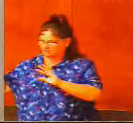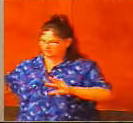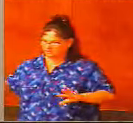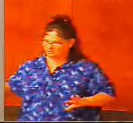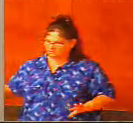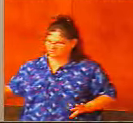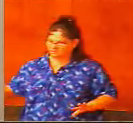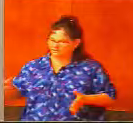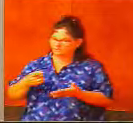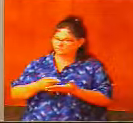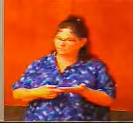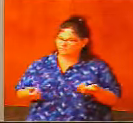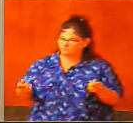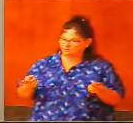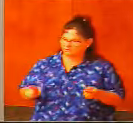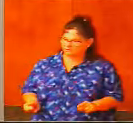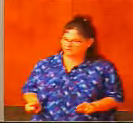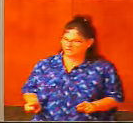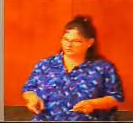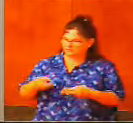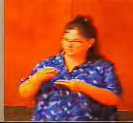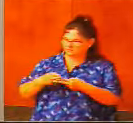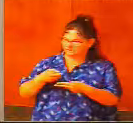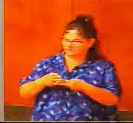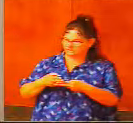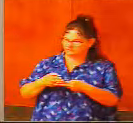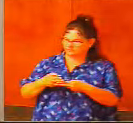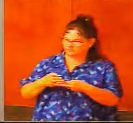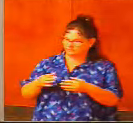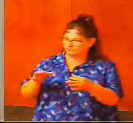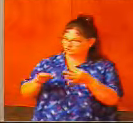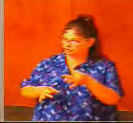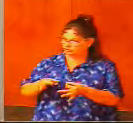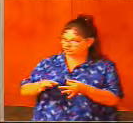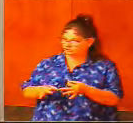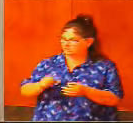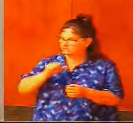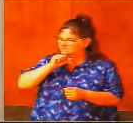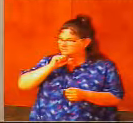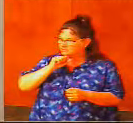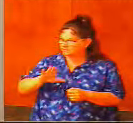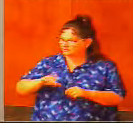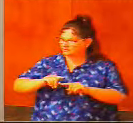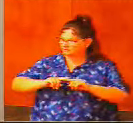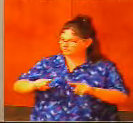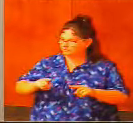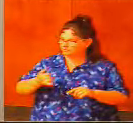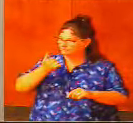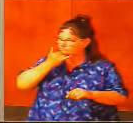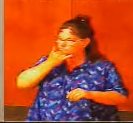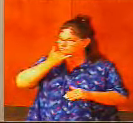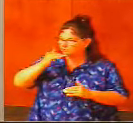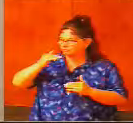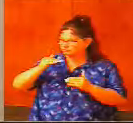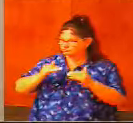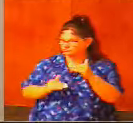So what was done in the name of justice was nothing but the height of injustice.